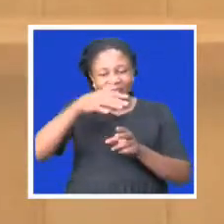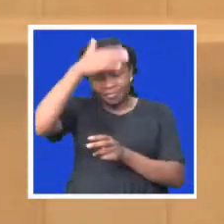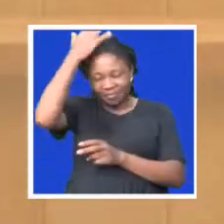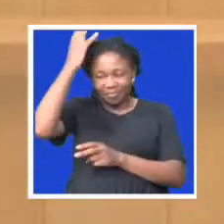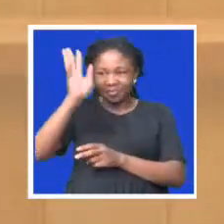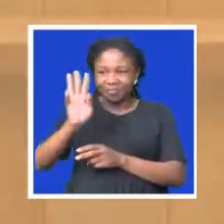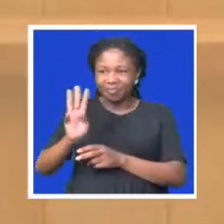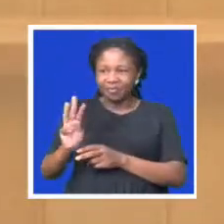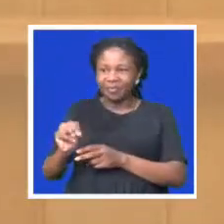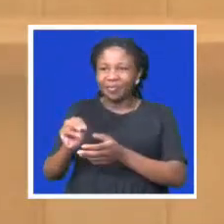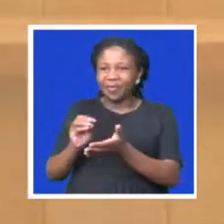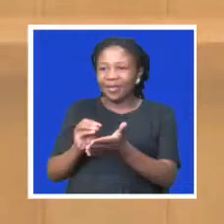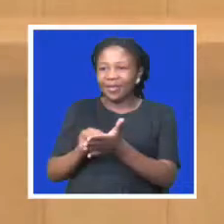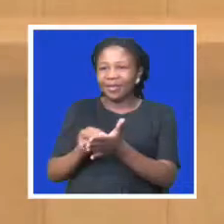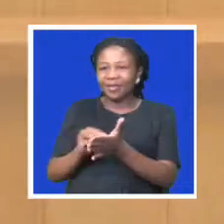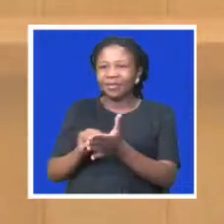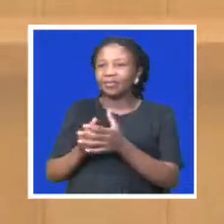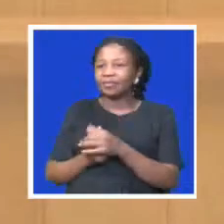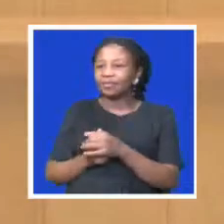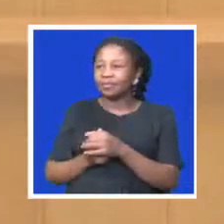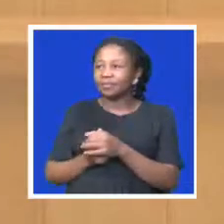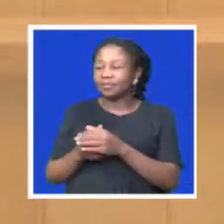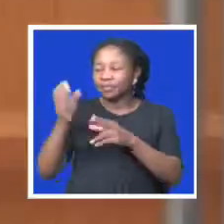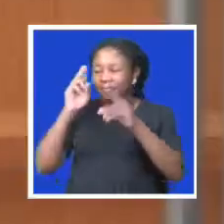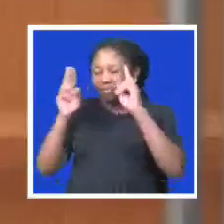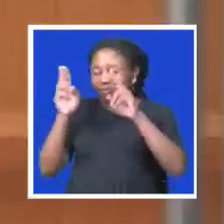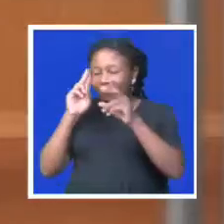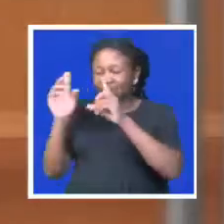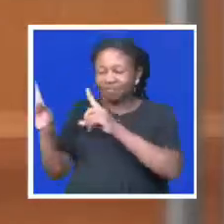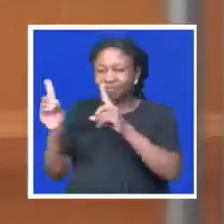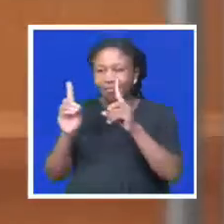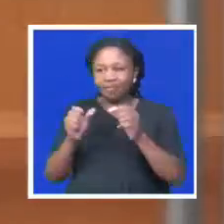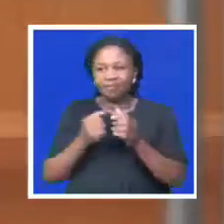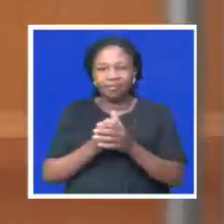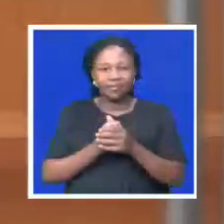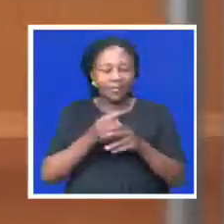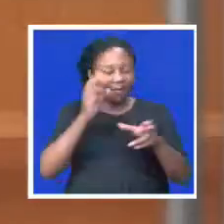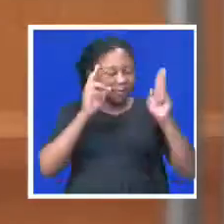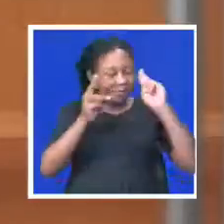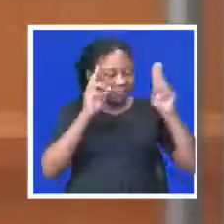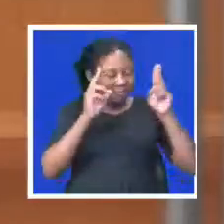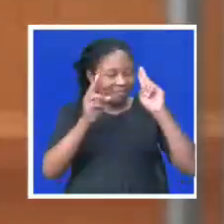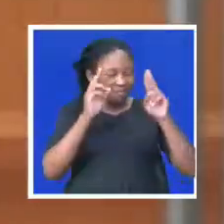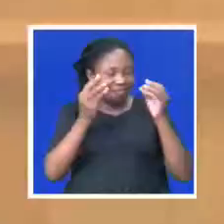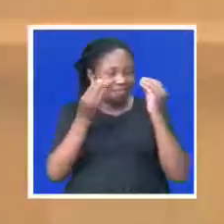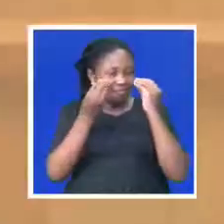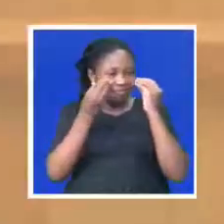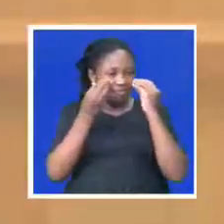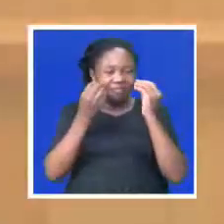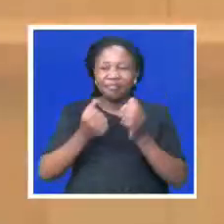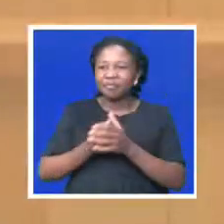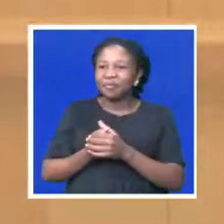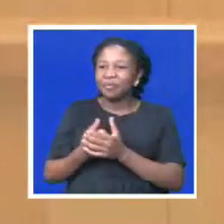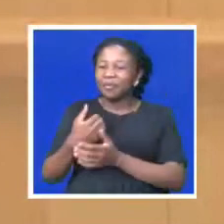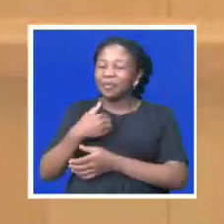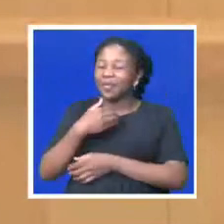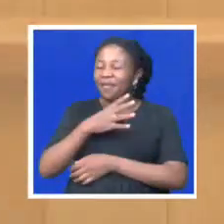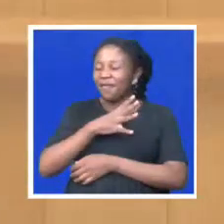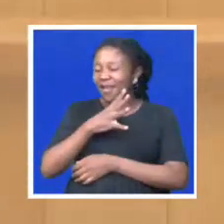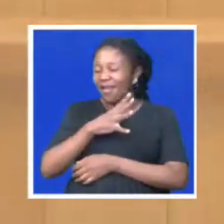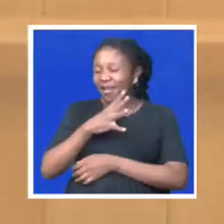interpreter, Nombumelelo Hadebe. A very good afternoon, Doreen. How are you? I'm okay. And you? I'm doing very well, thank